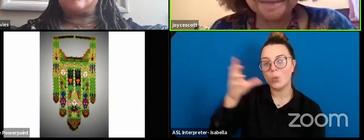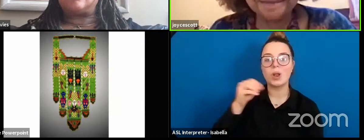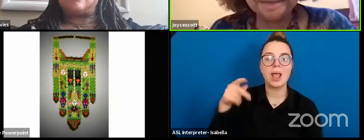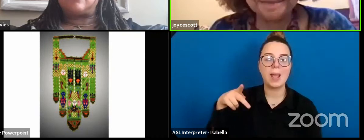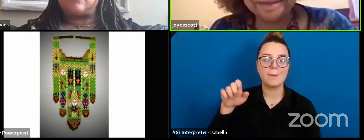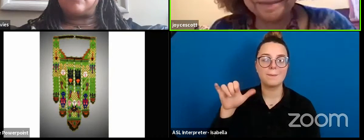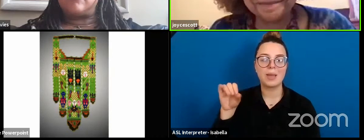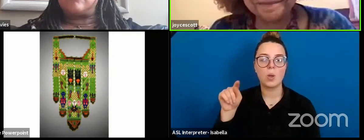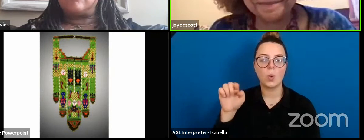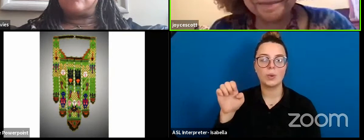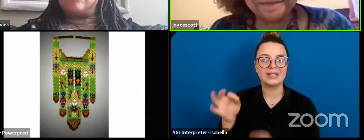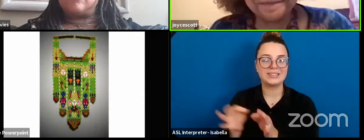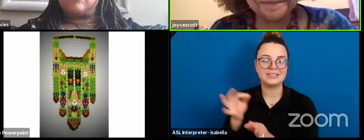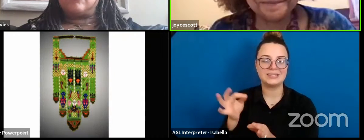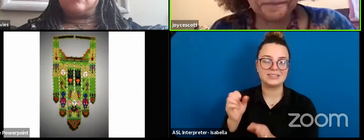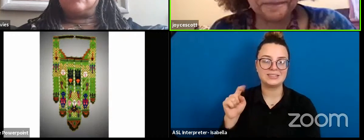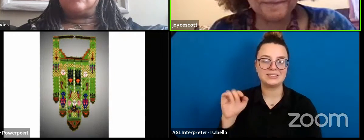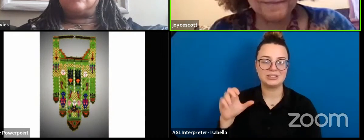Next.